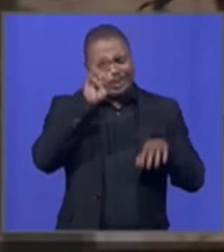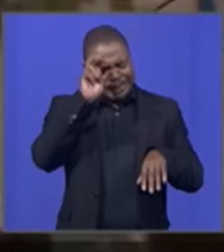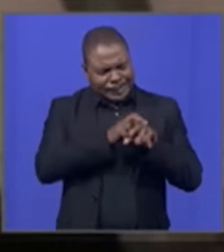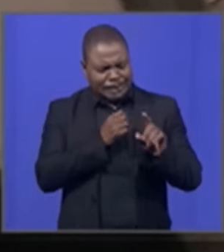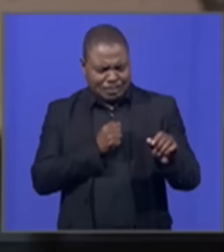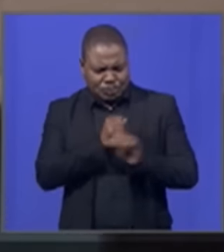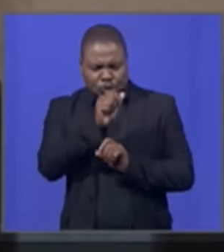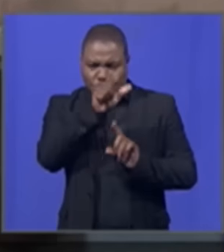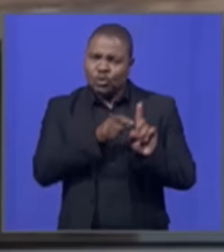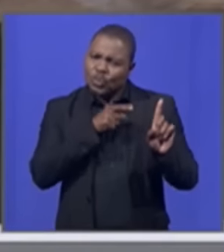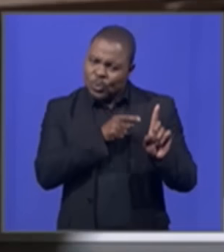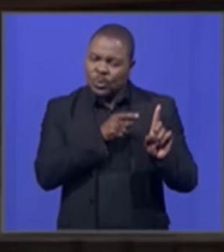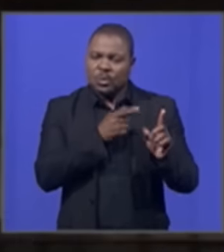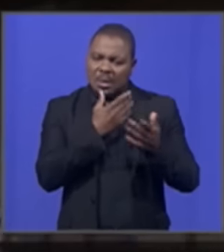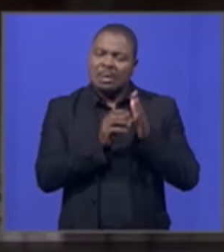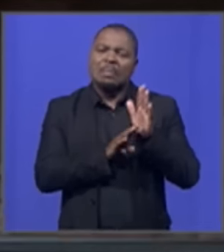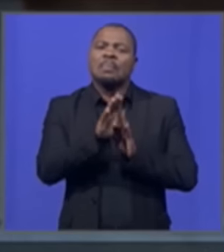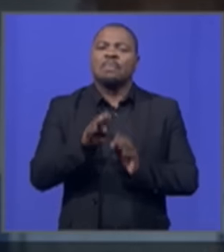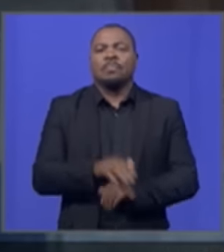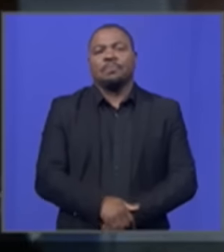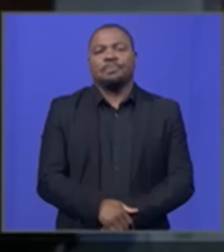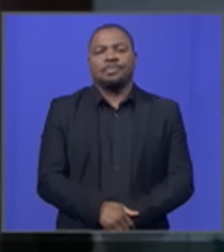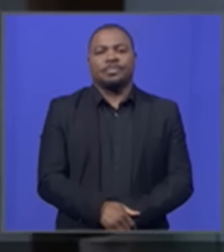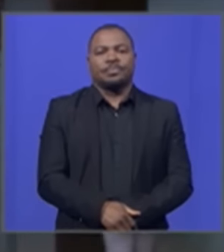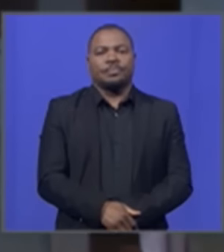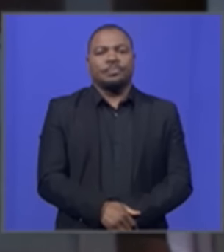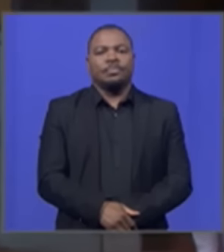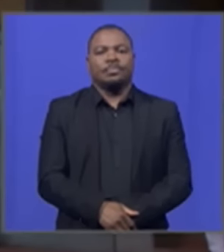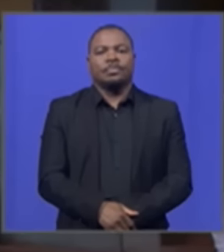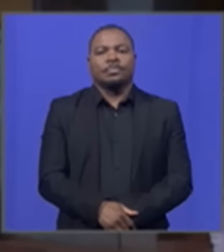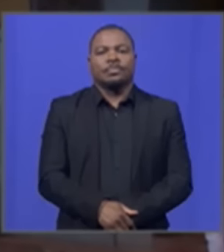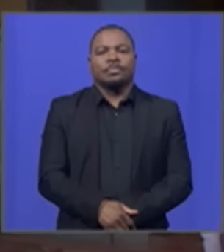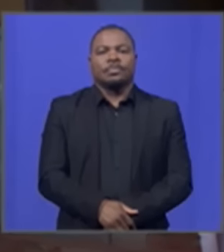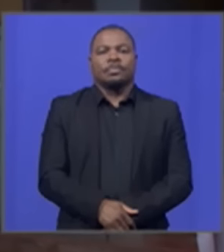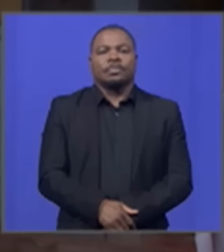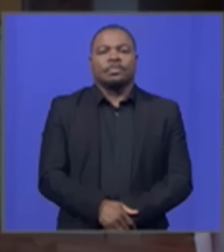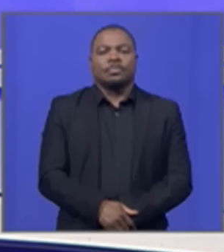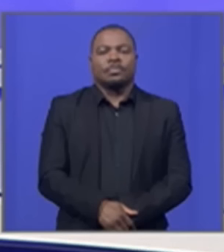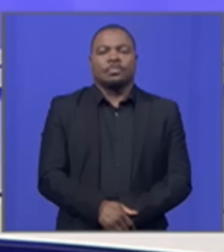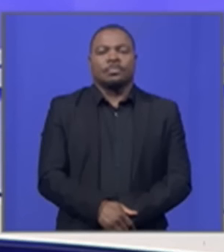botlhokang. Nna ke Ntebo Mokobo wa dikgang tsa SABC go tswa mono Johannesburg.